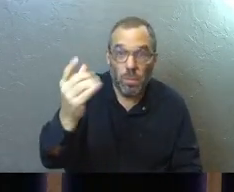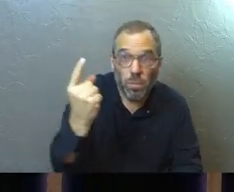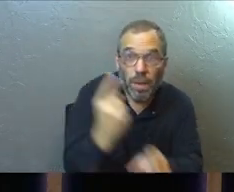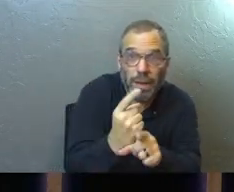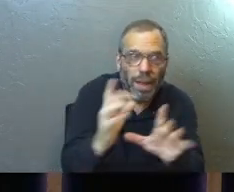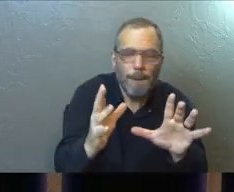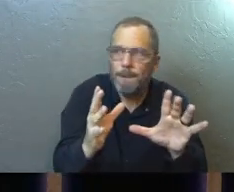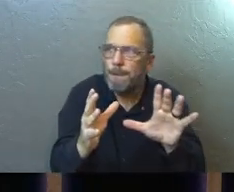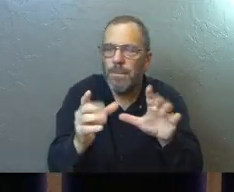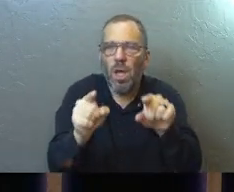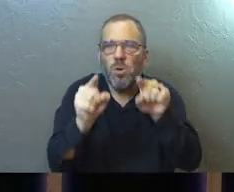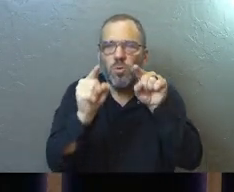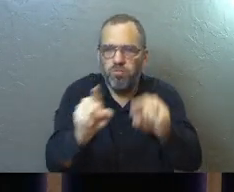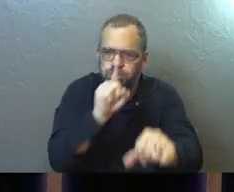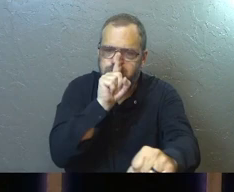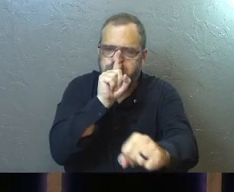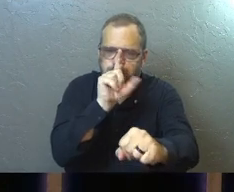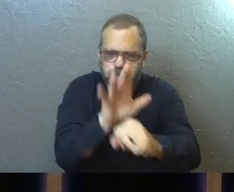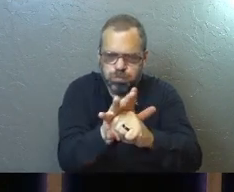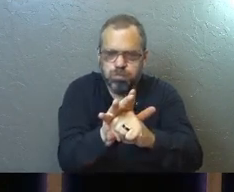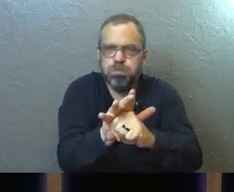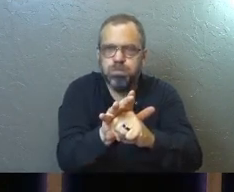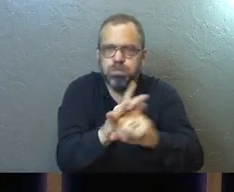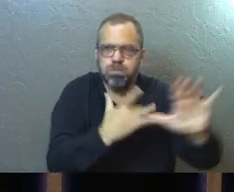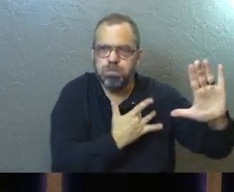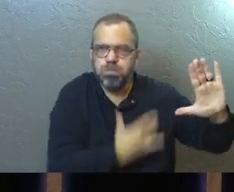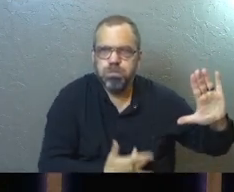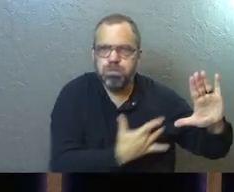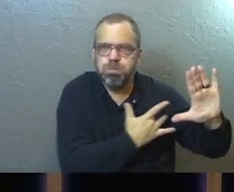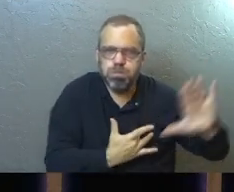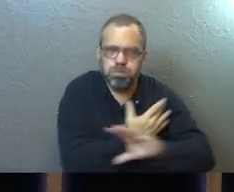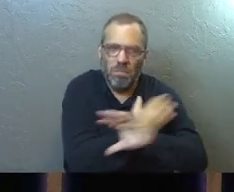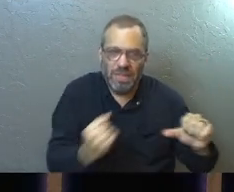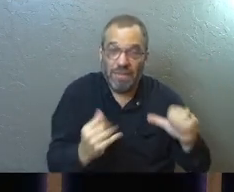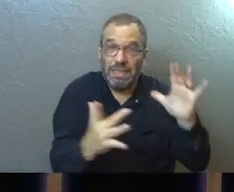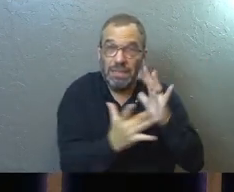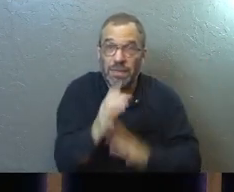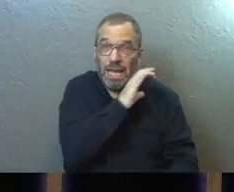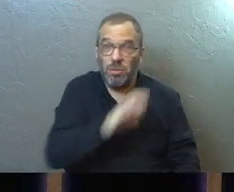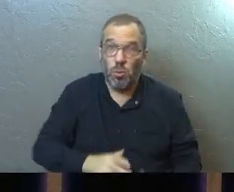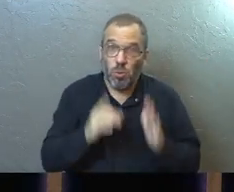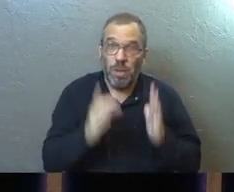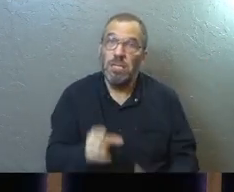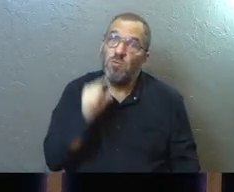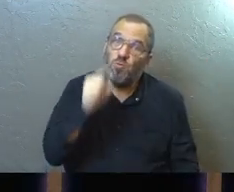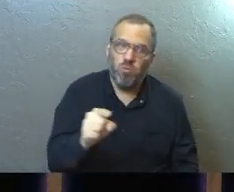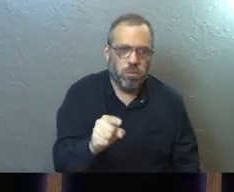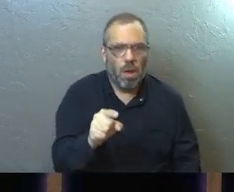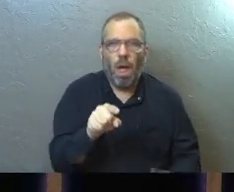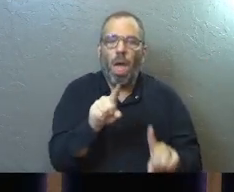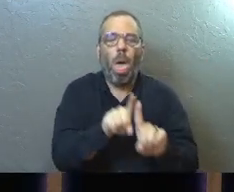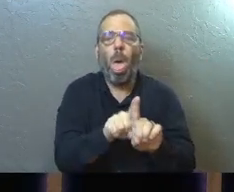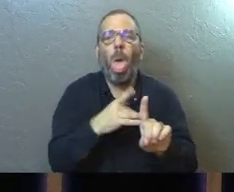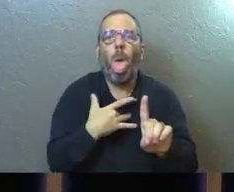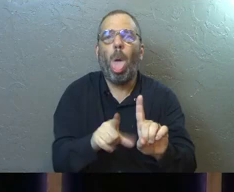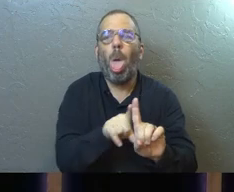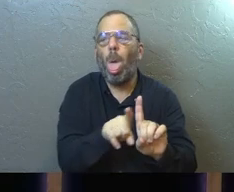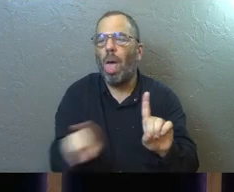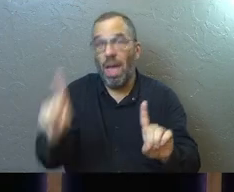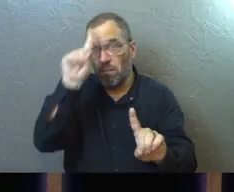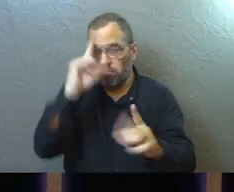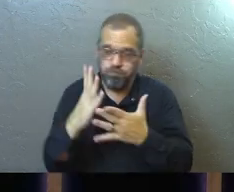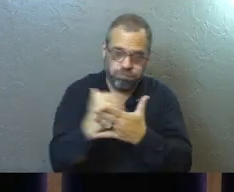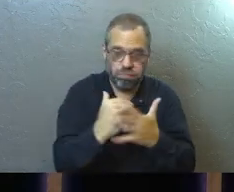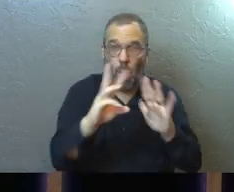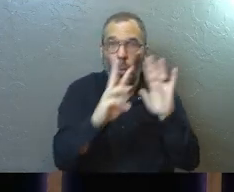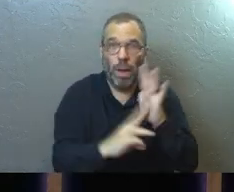Right? Like you are sealed. If that's your heart, and should be your heart, even as a Christian, you are prone to wonder, you have a warped will,